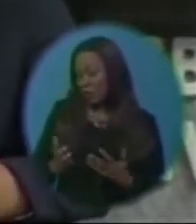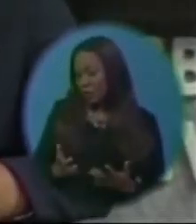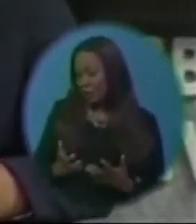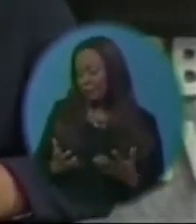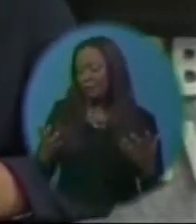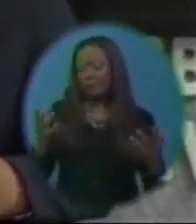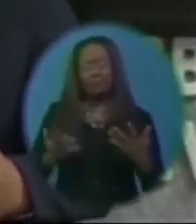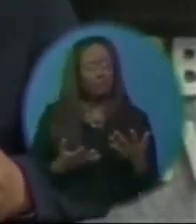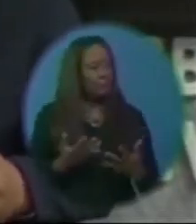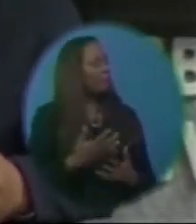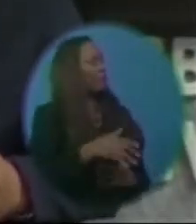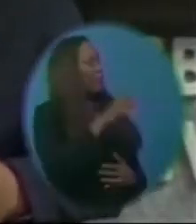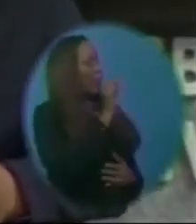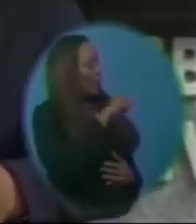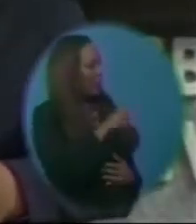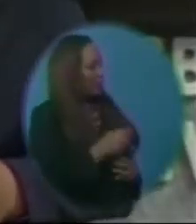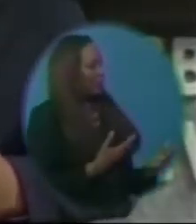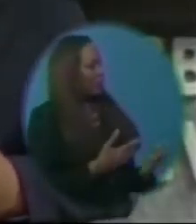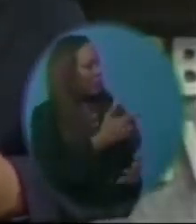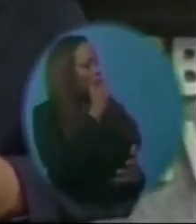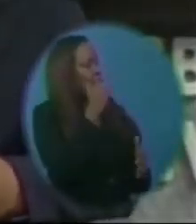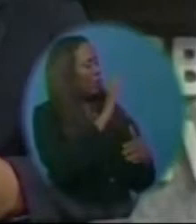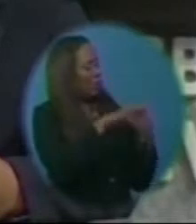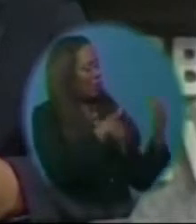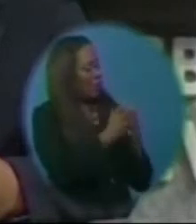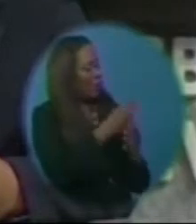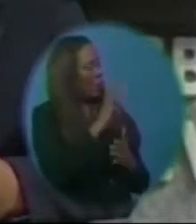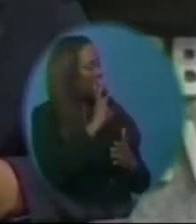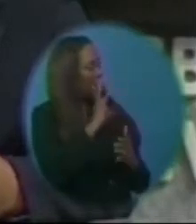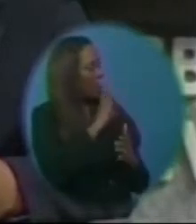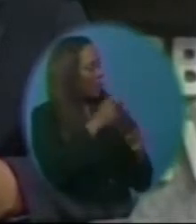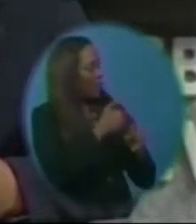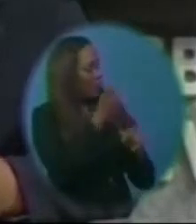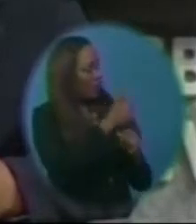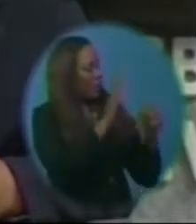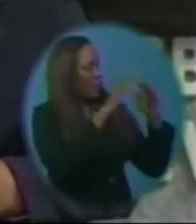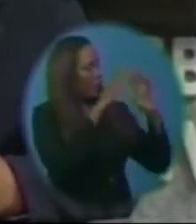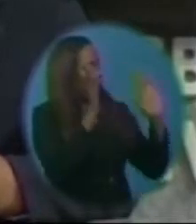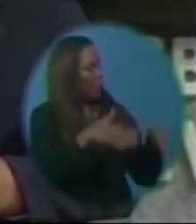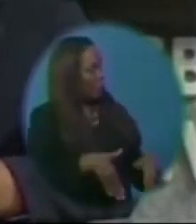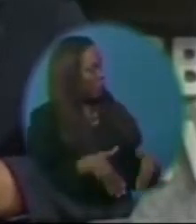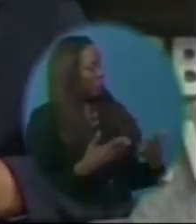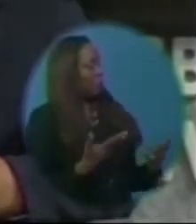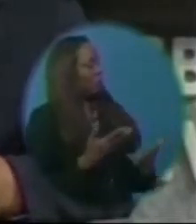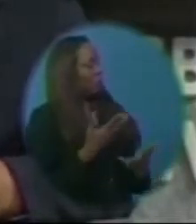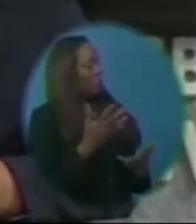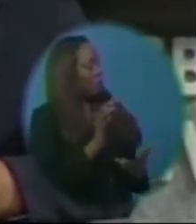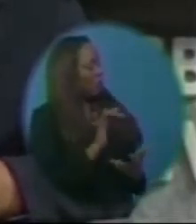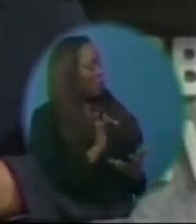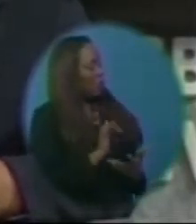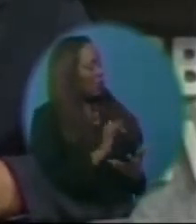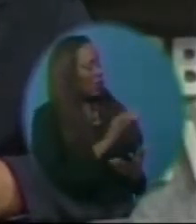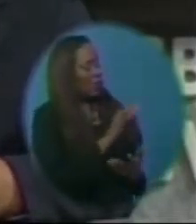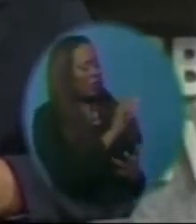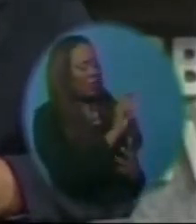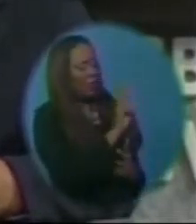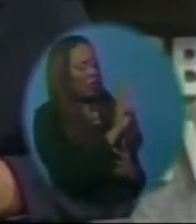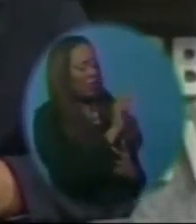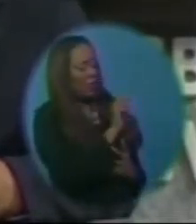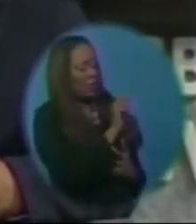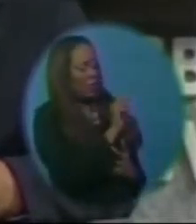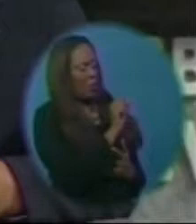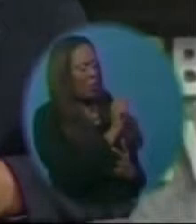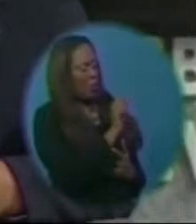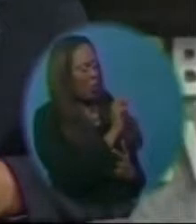have to turn it off, because all of the water that goes into any household basically ends up as either grey water or wastewater, which means it ends up